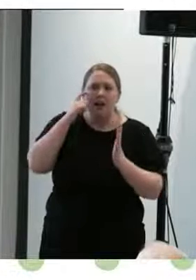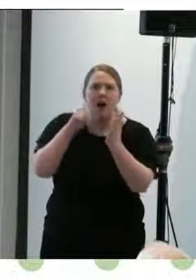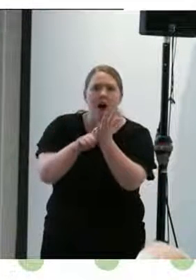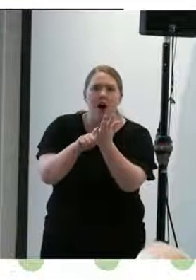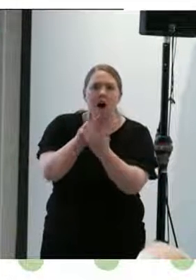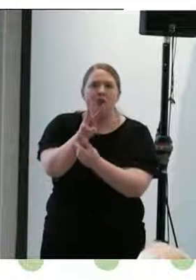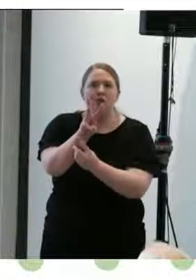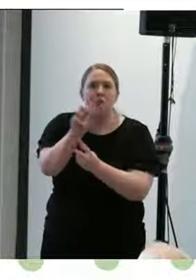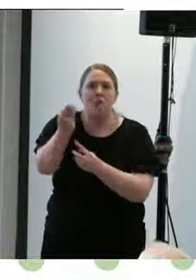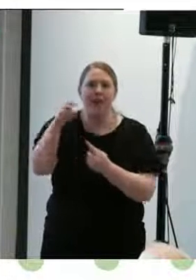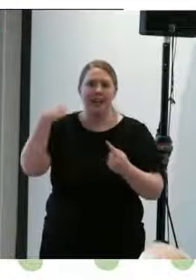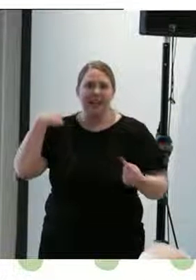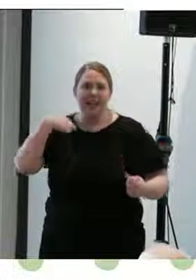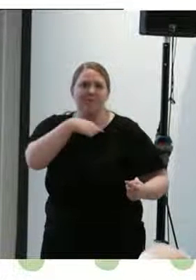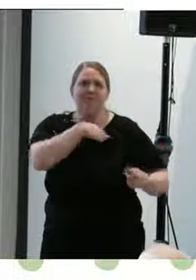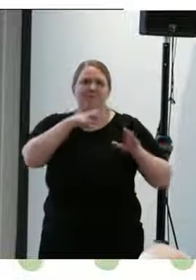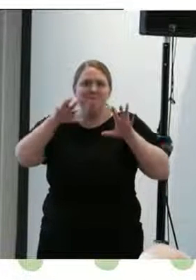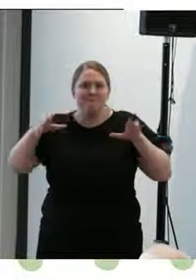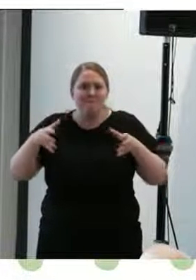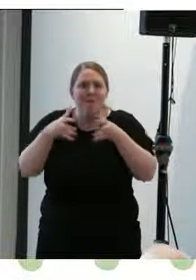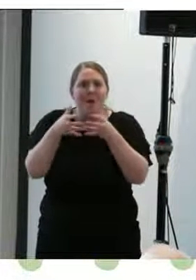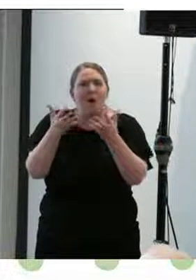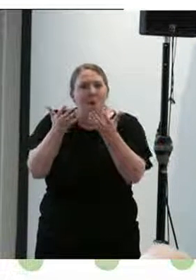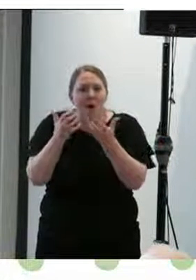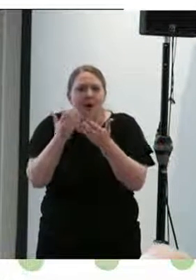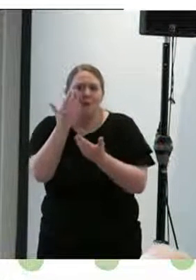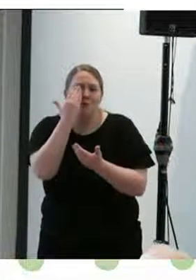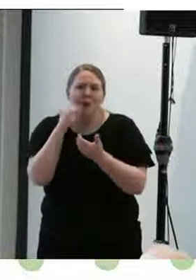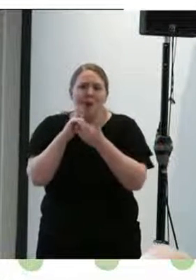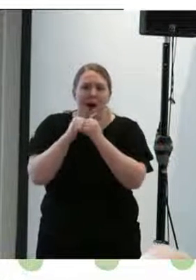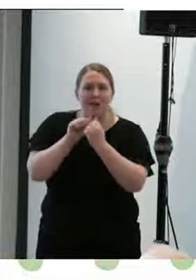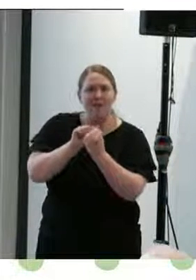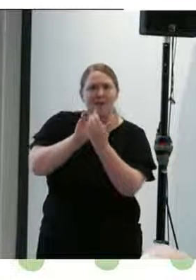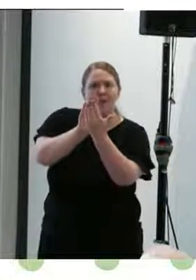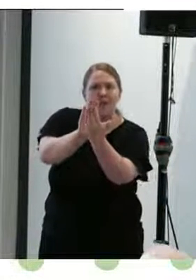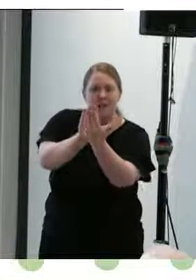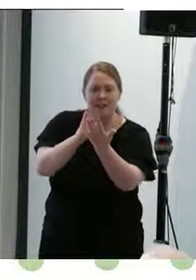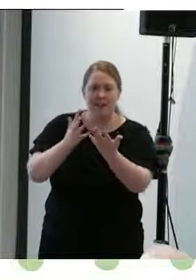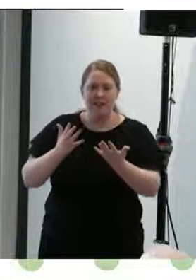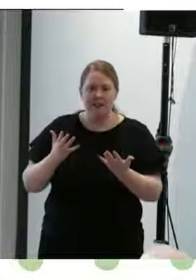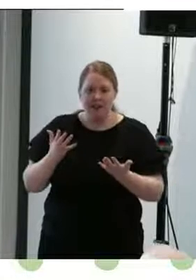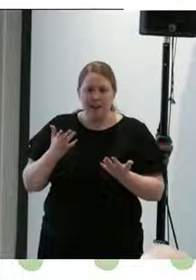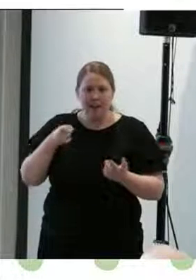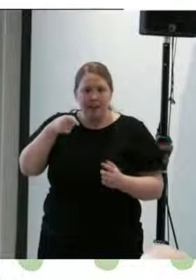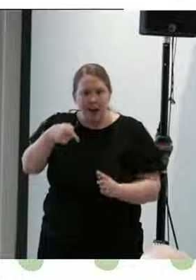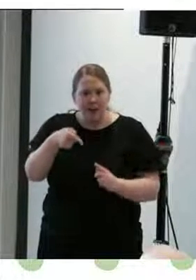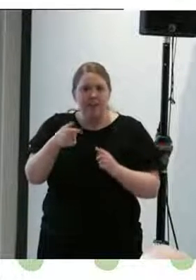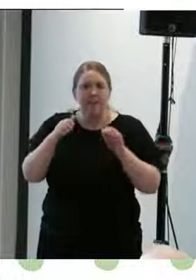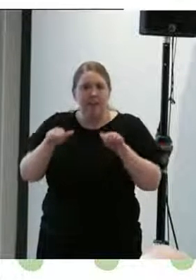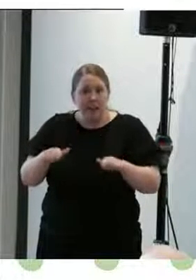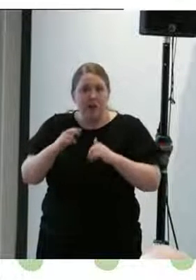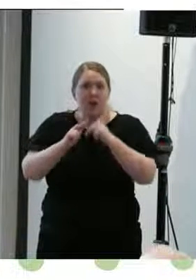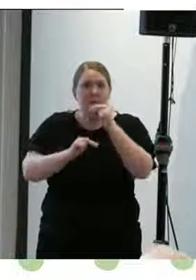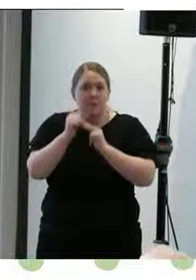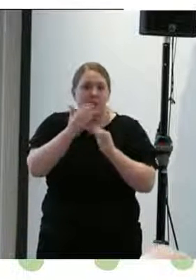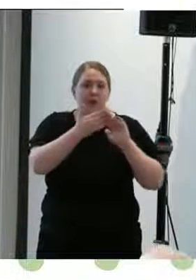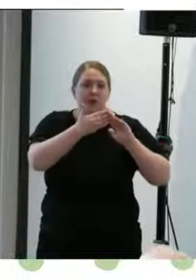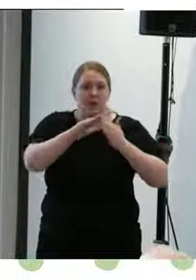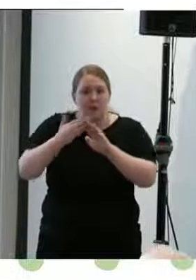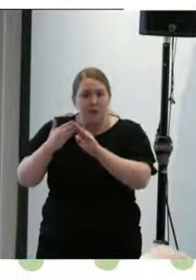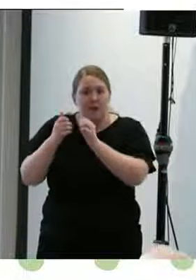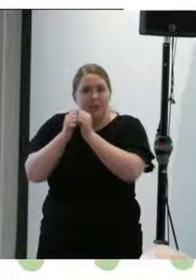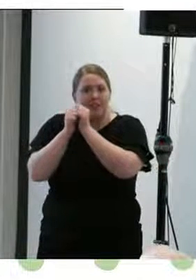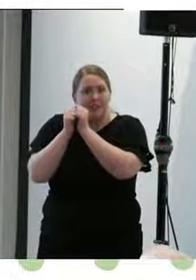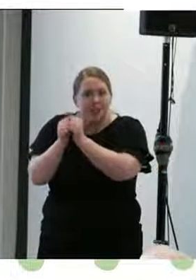to confront this desperation facing the families that I spoke with, and actually did it in a way that might build community and help rather